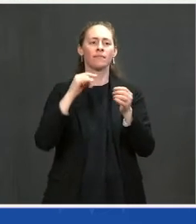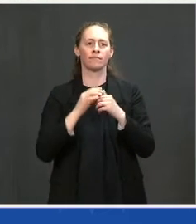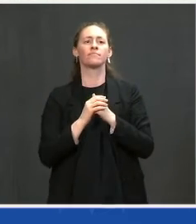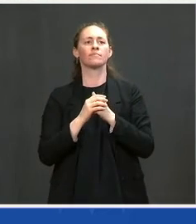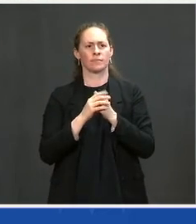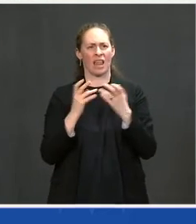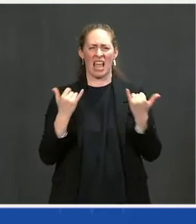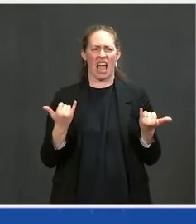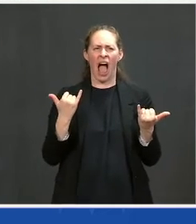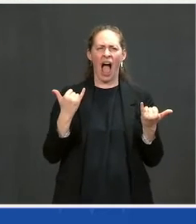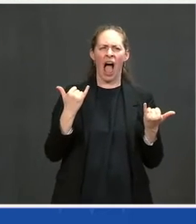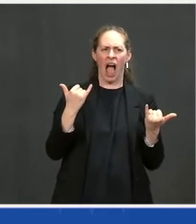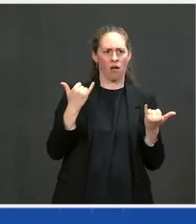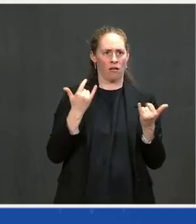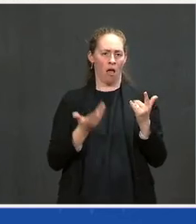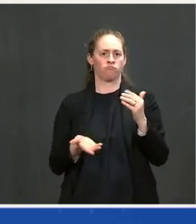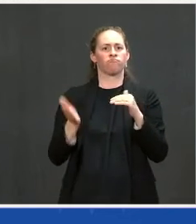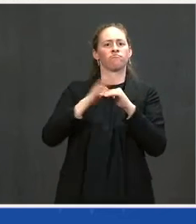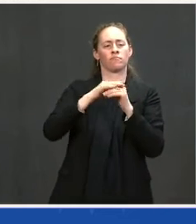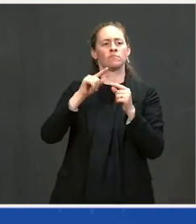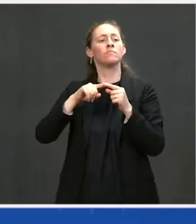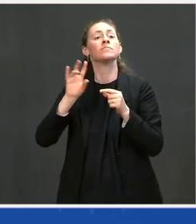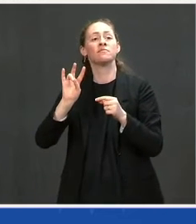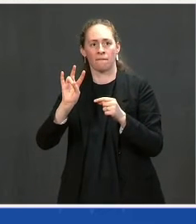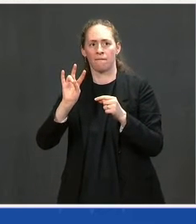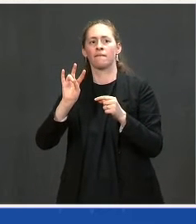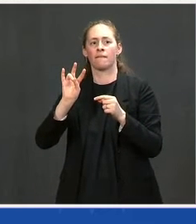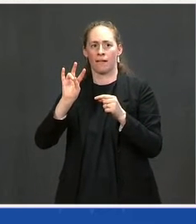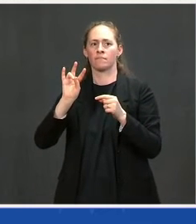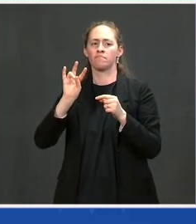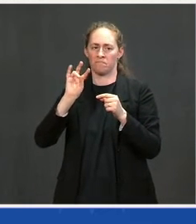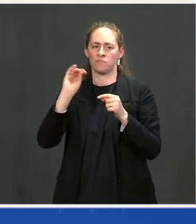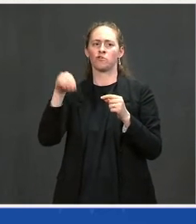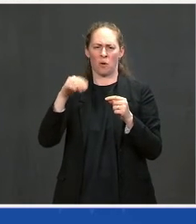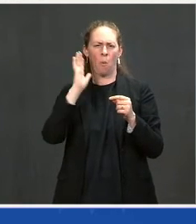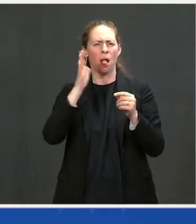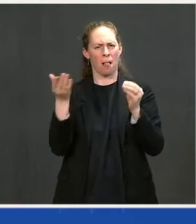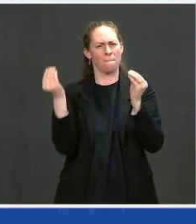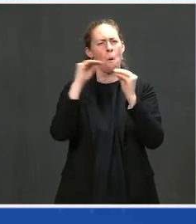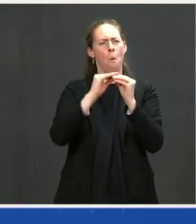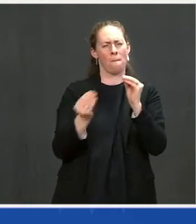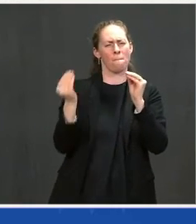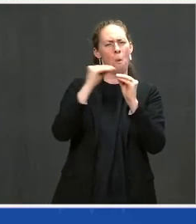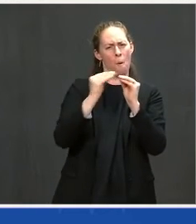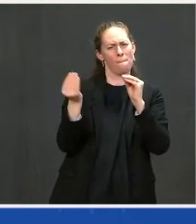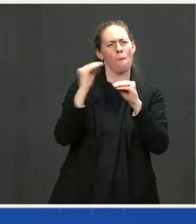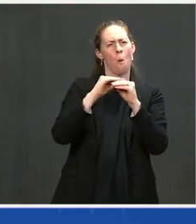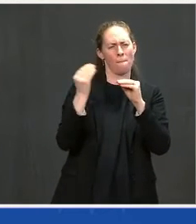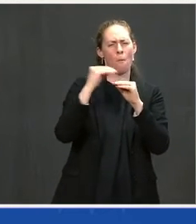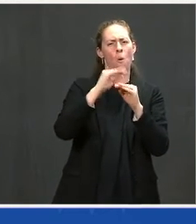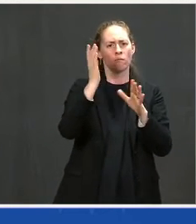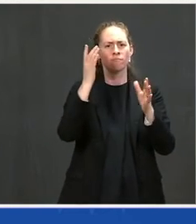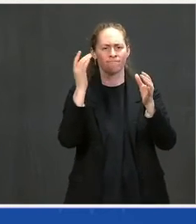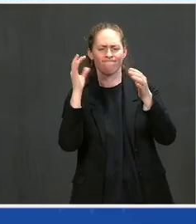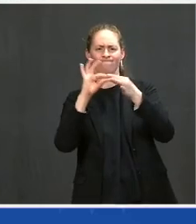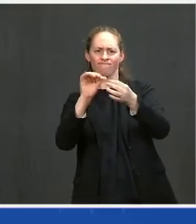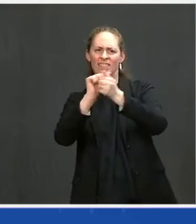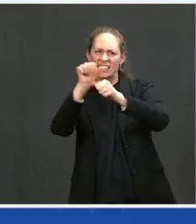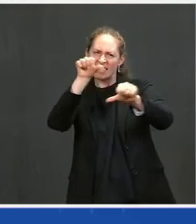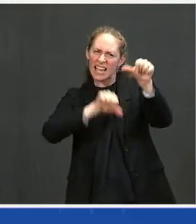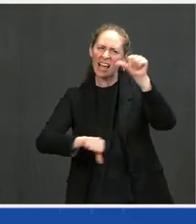0.7%. I'm going to change that. We're going to change that. The future lies in who can, in